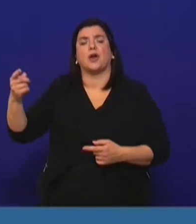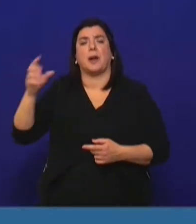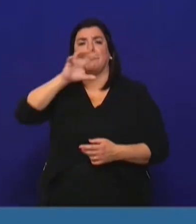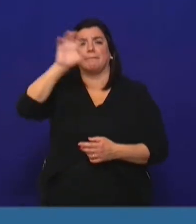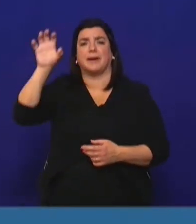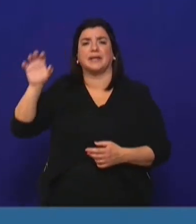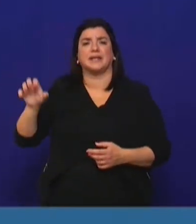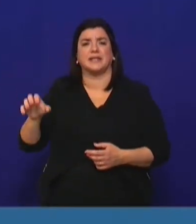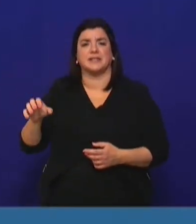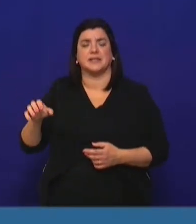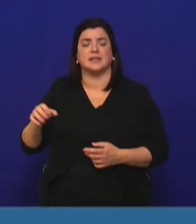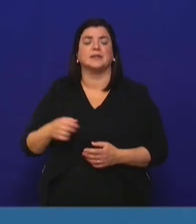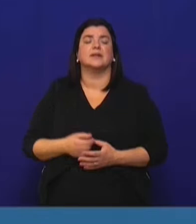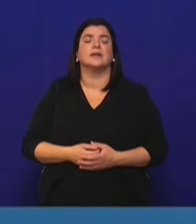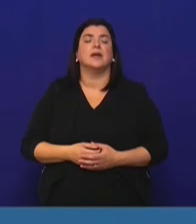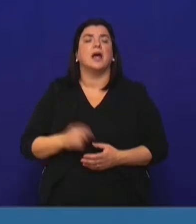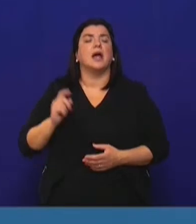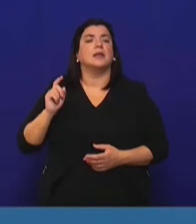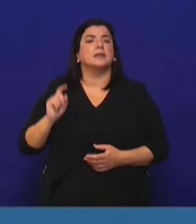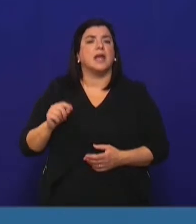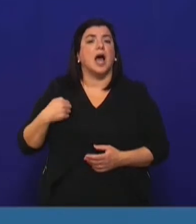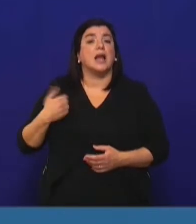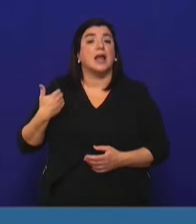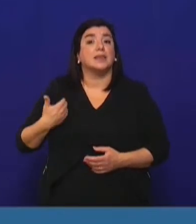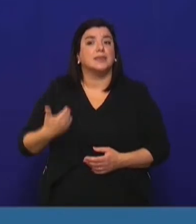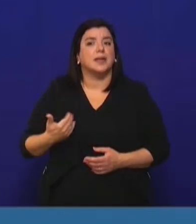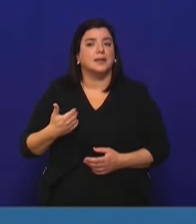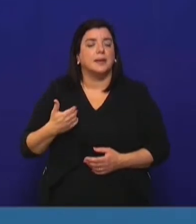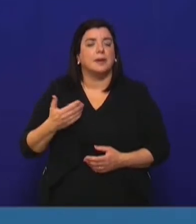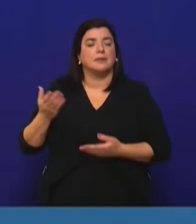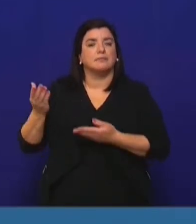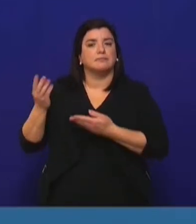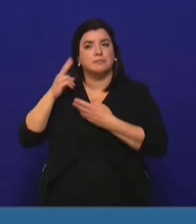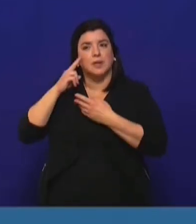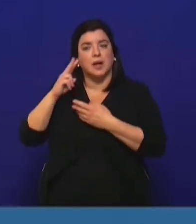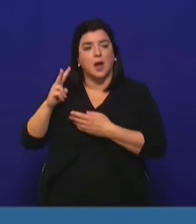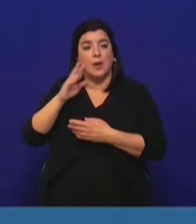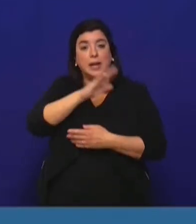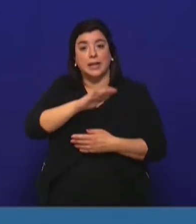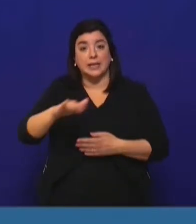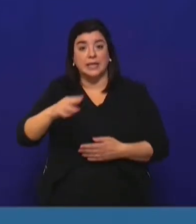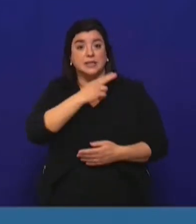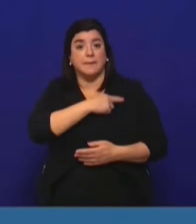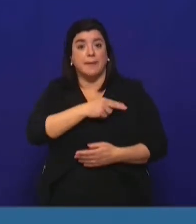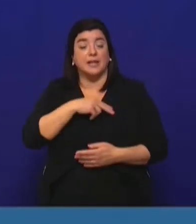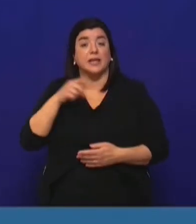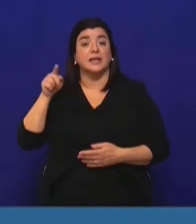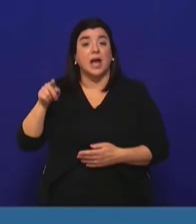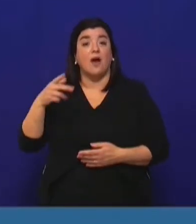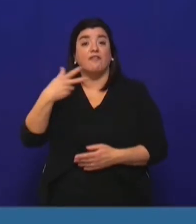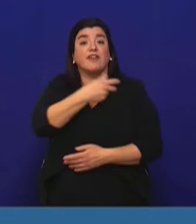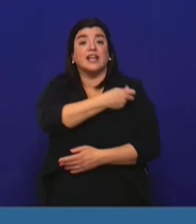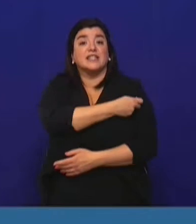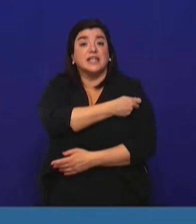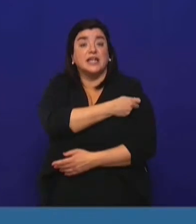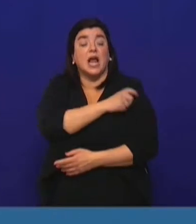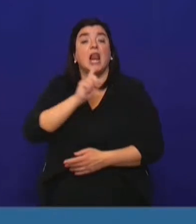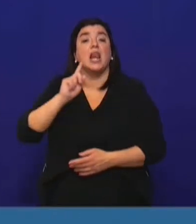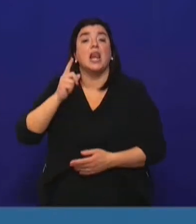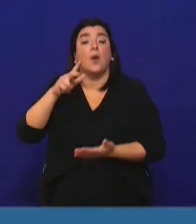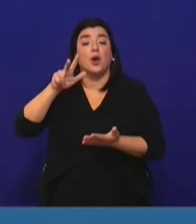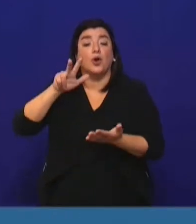li jagħmlu Russja. Aħna dejjem inkunu qegħdin nofru lill-pubbliku Malti dawk il-vaccines li jkunu ġew